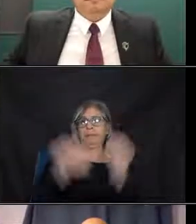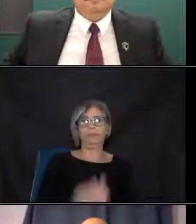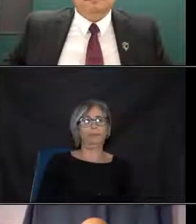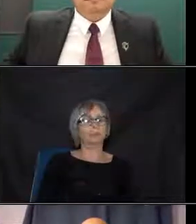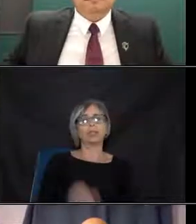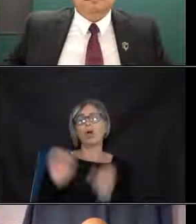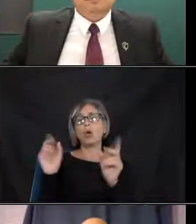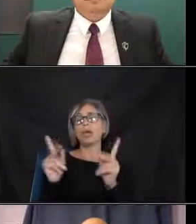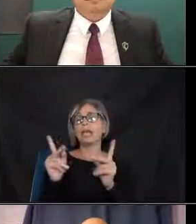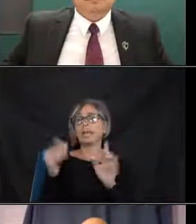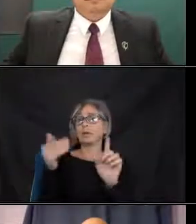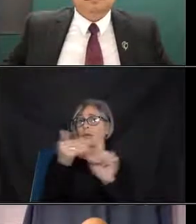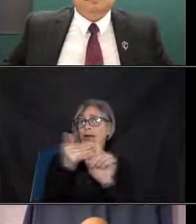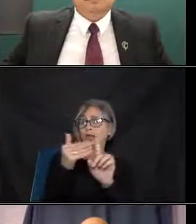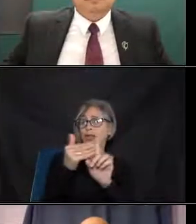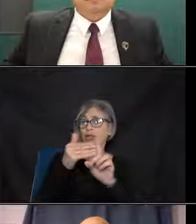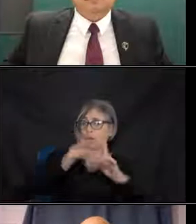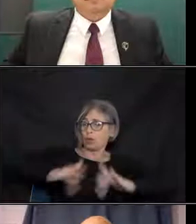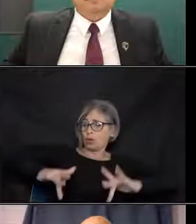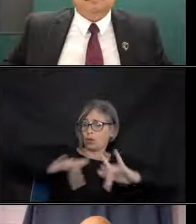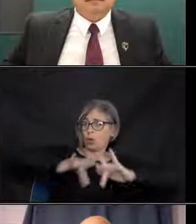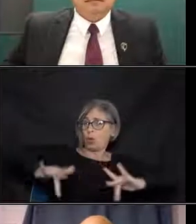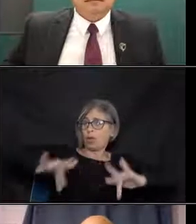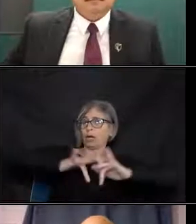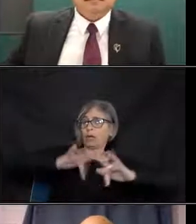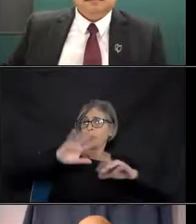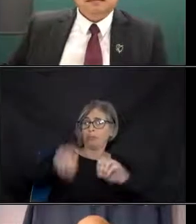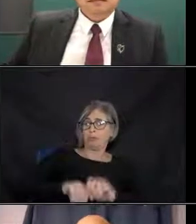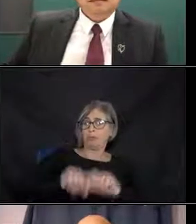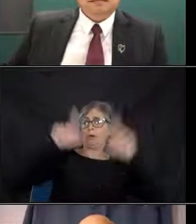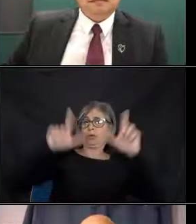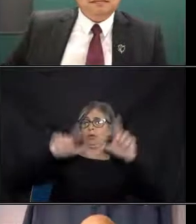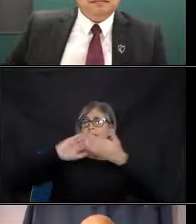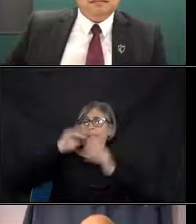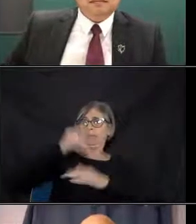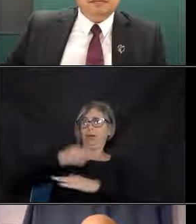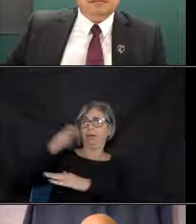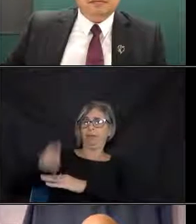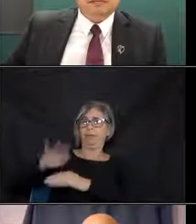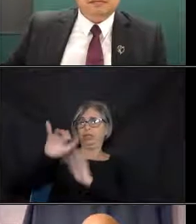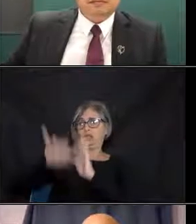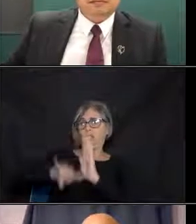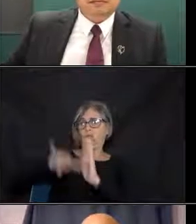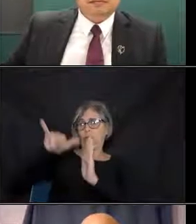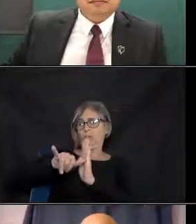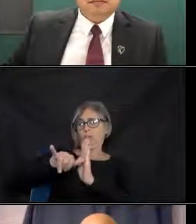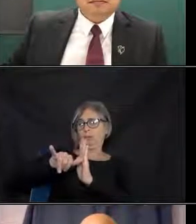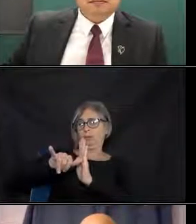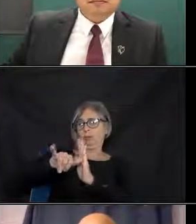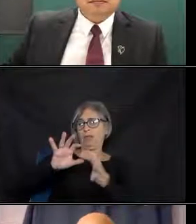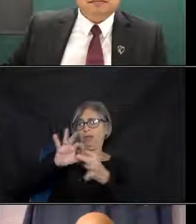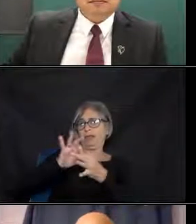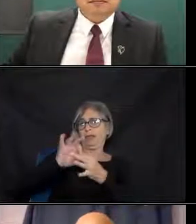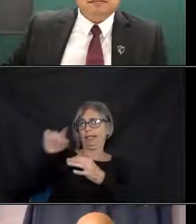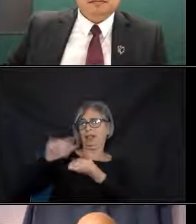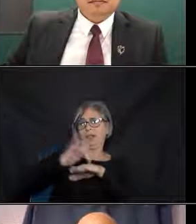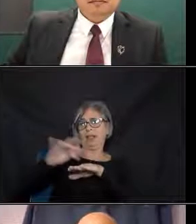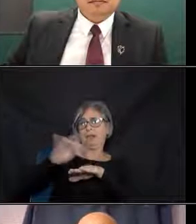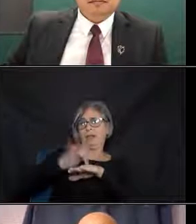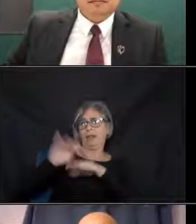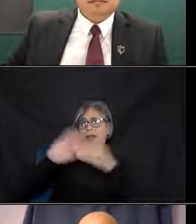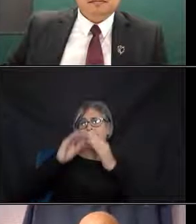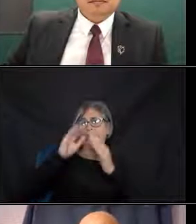Okay. And as a reminder, a recorded version of this session will be posted to the City of Boynton Beach's YouTube channel. Links to that channel are available on the